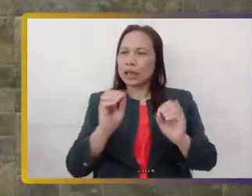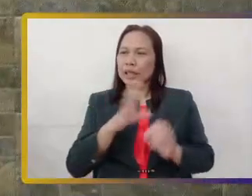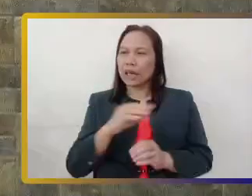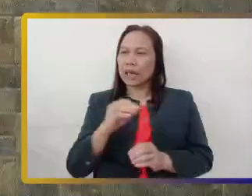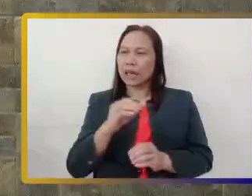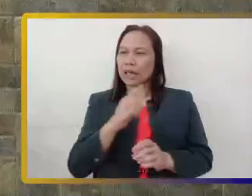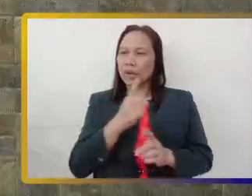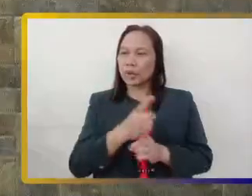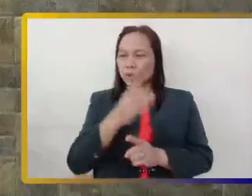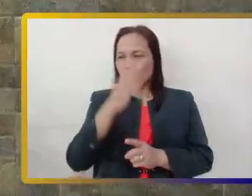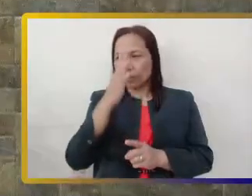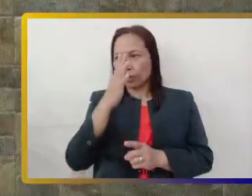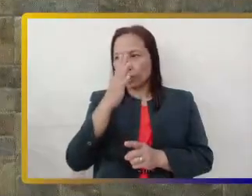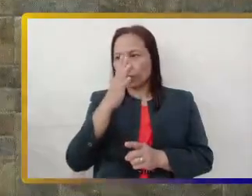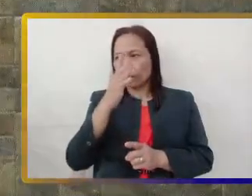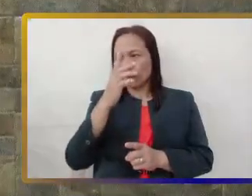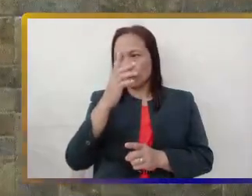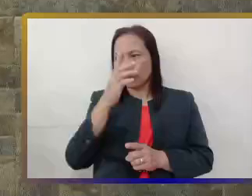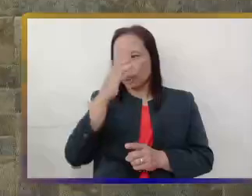para